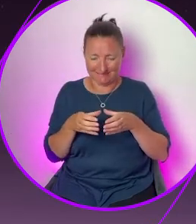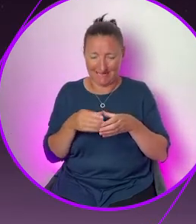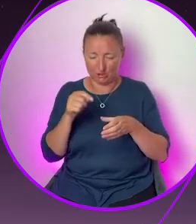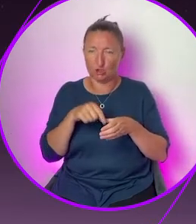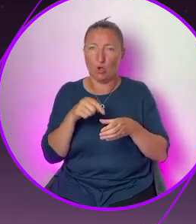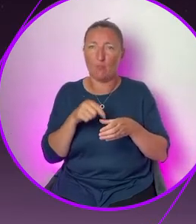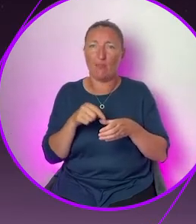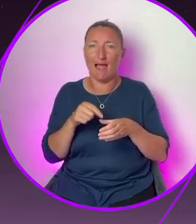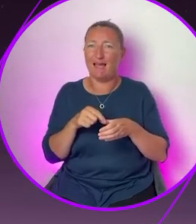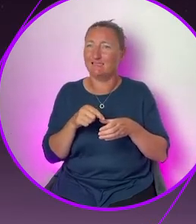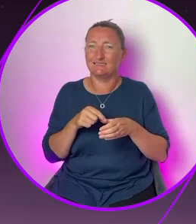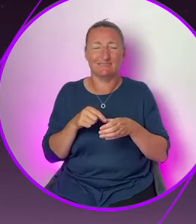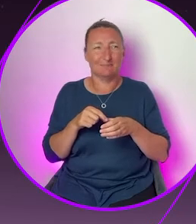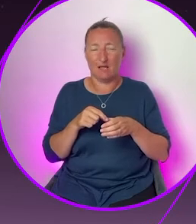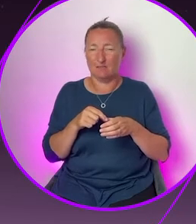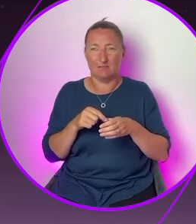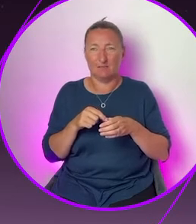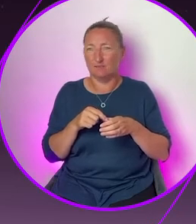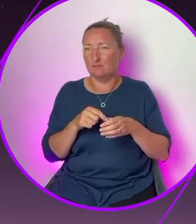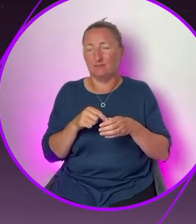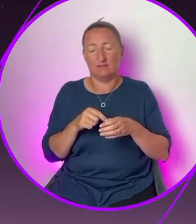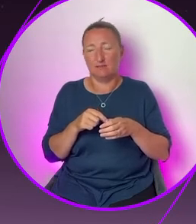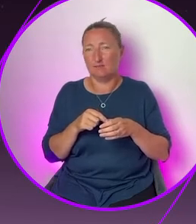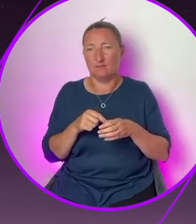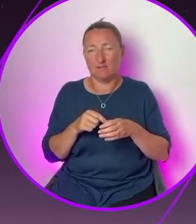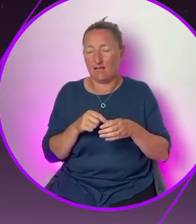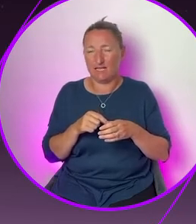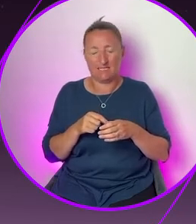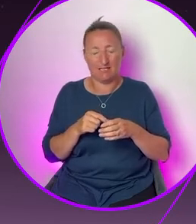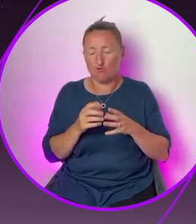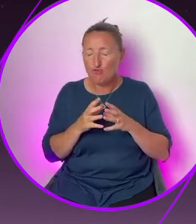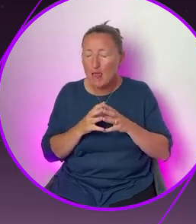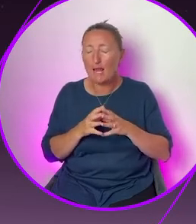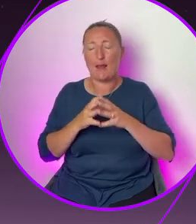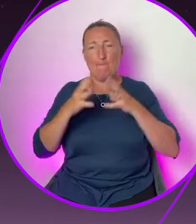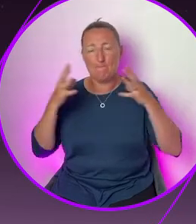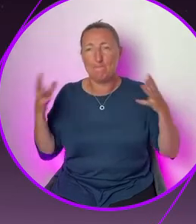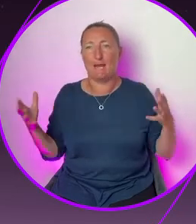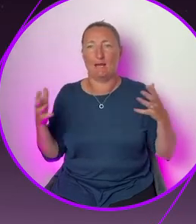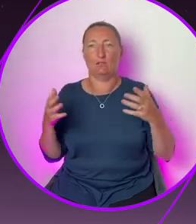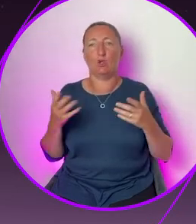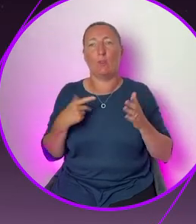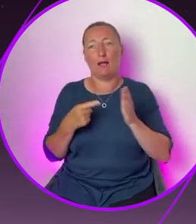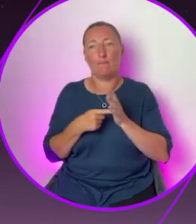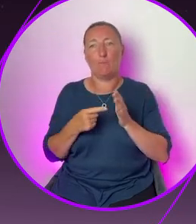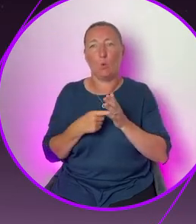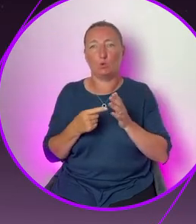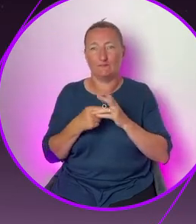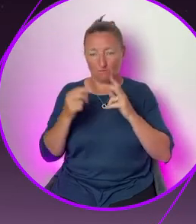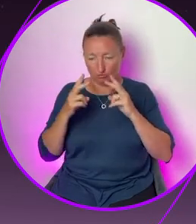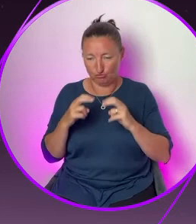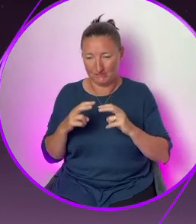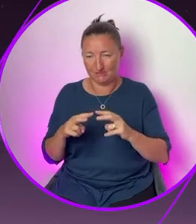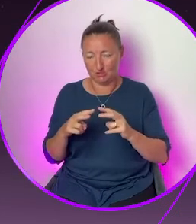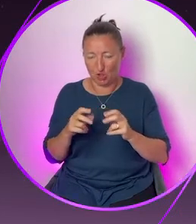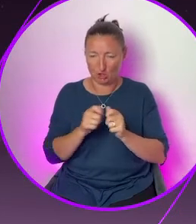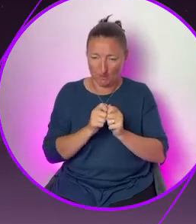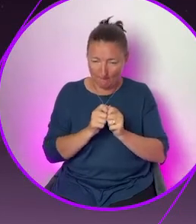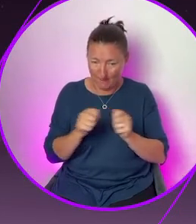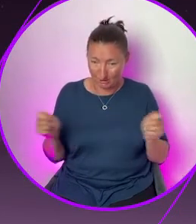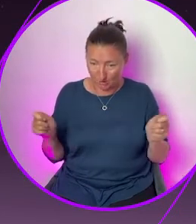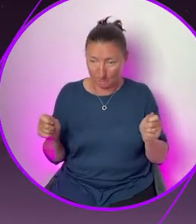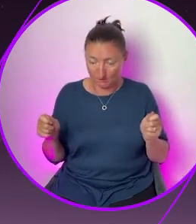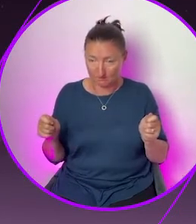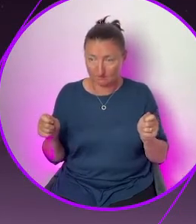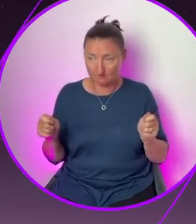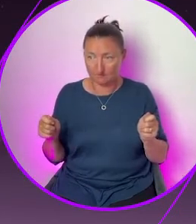we realized that there's no way we can do justice to it, and this is going to be a really important priority in our research process for systems of measurement,